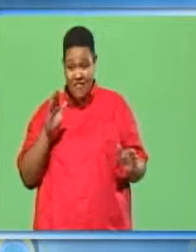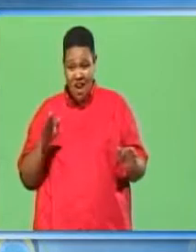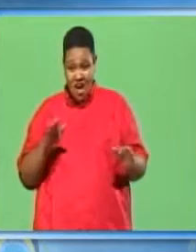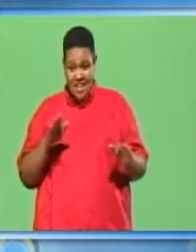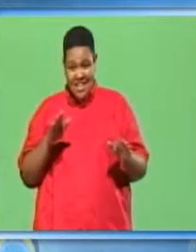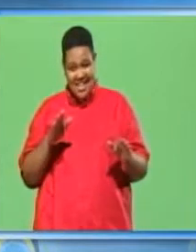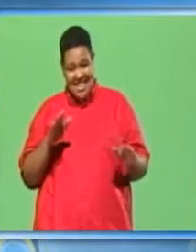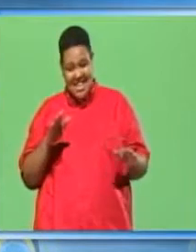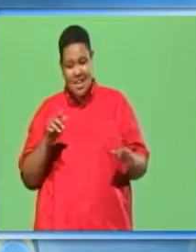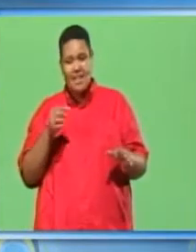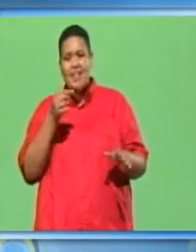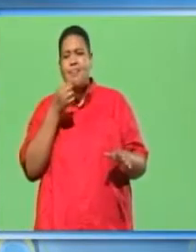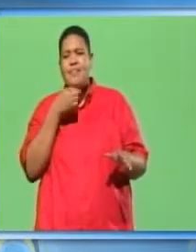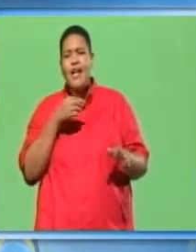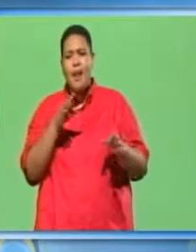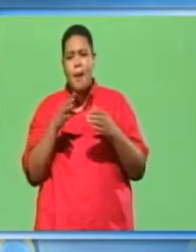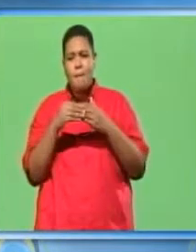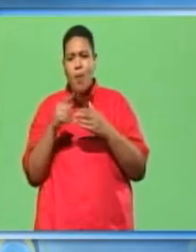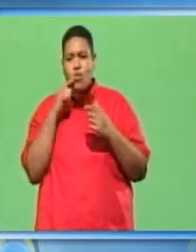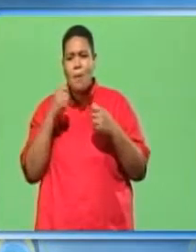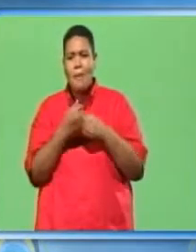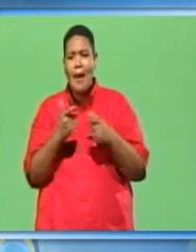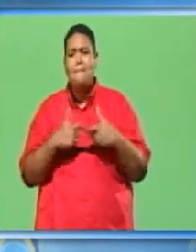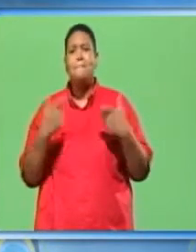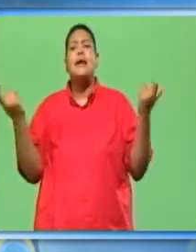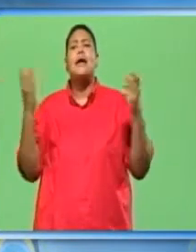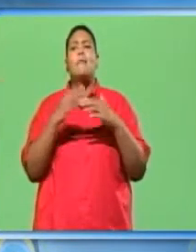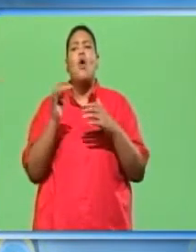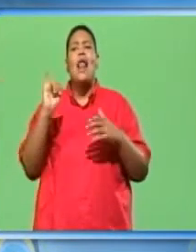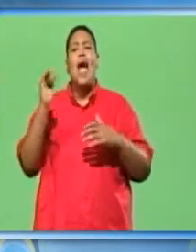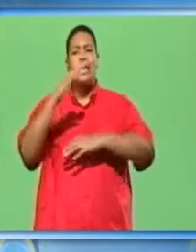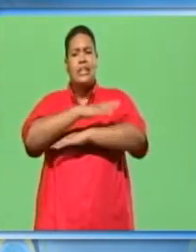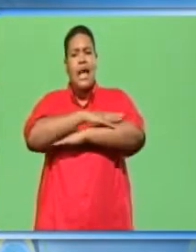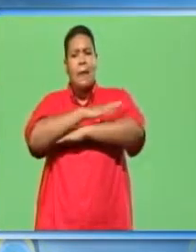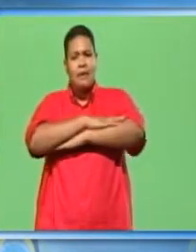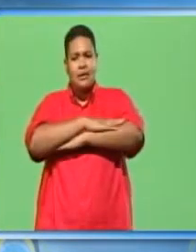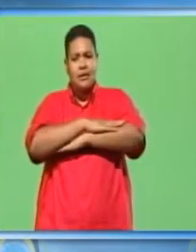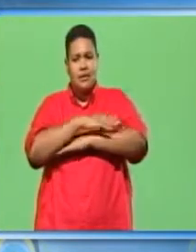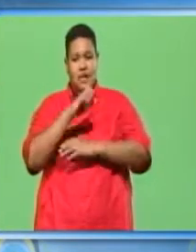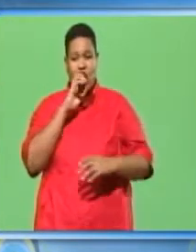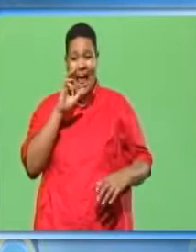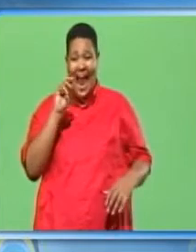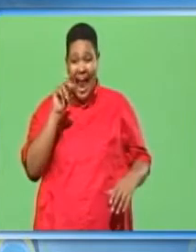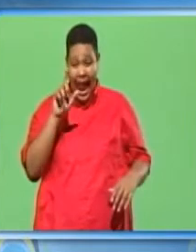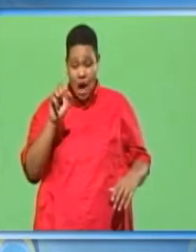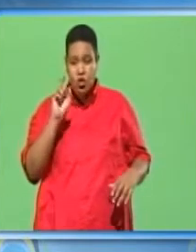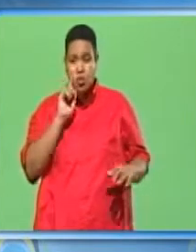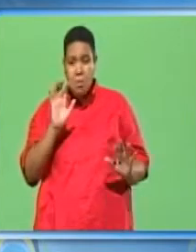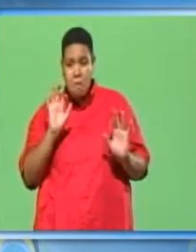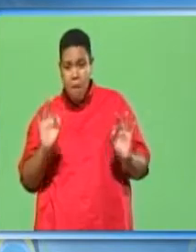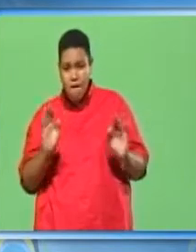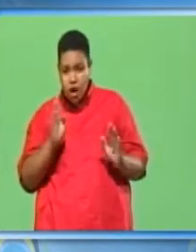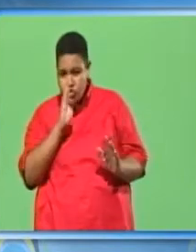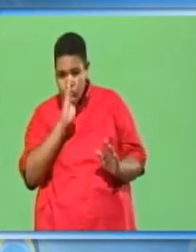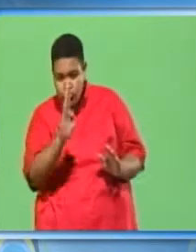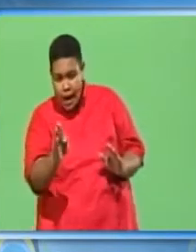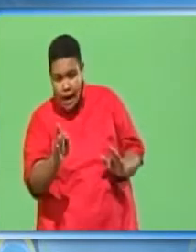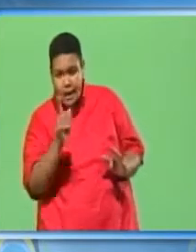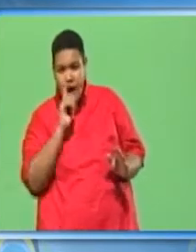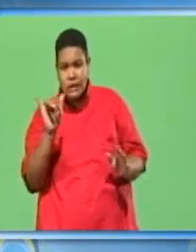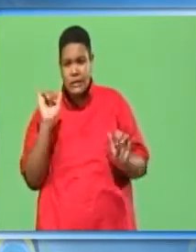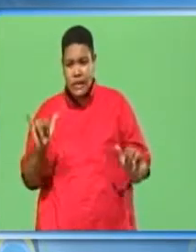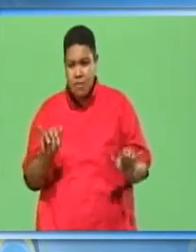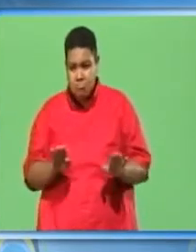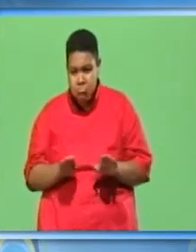piece of board to form large panels such as tabletops. The edges should be perfectly straight and perpendicular